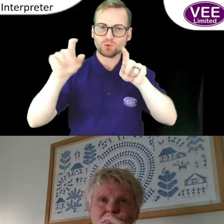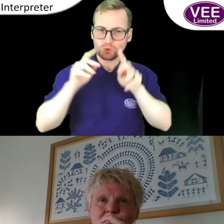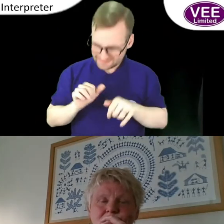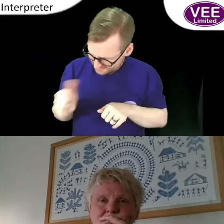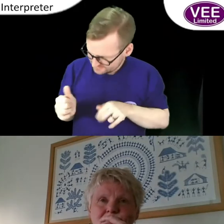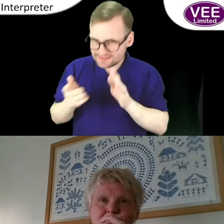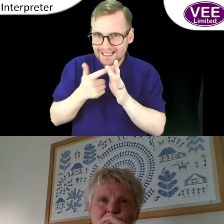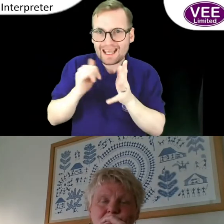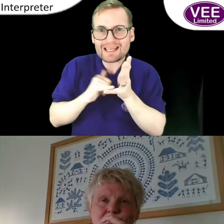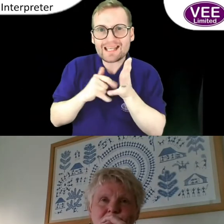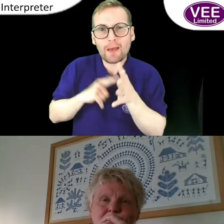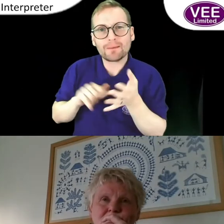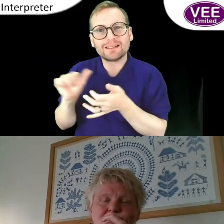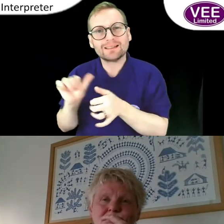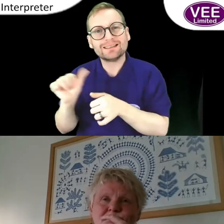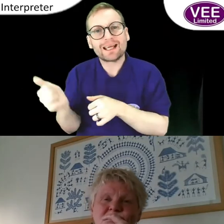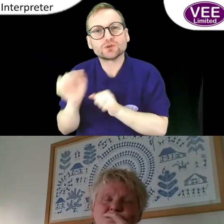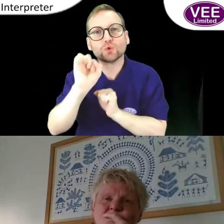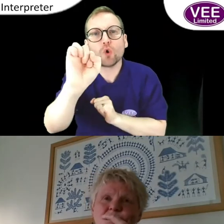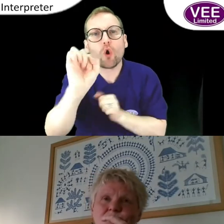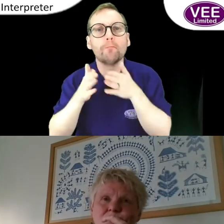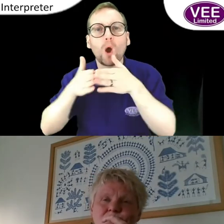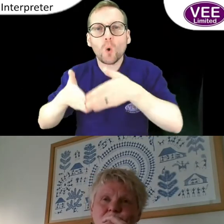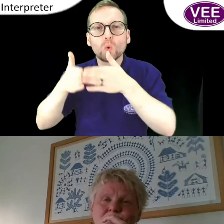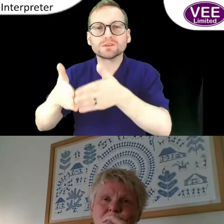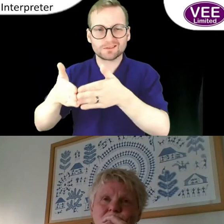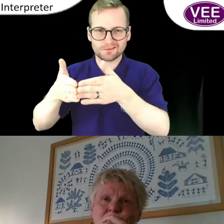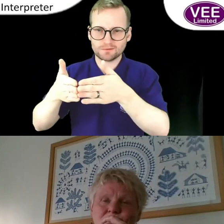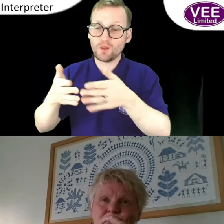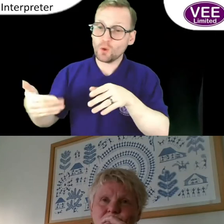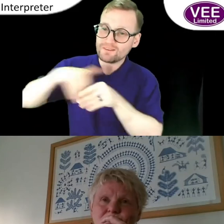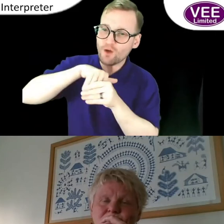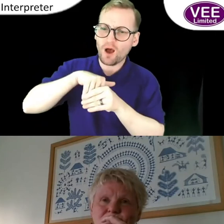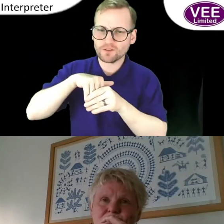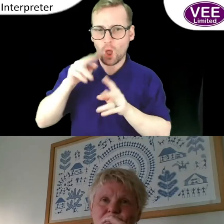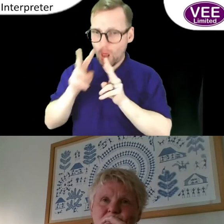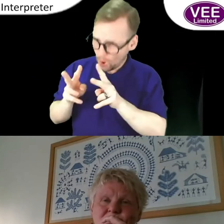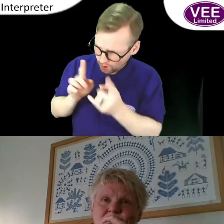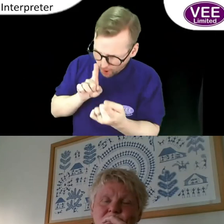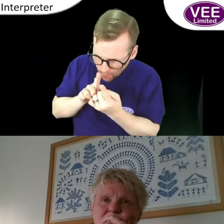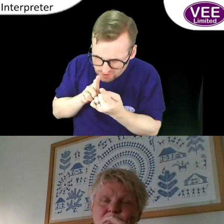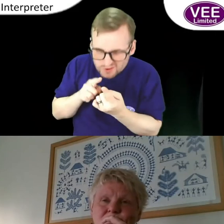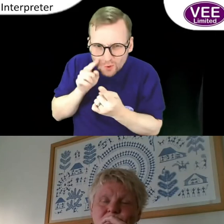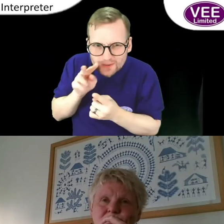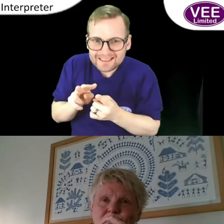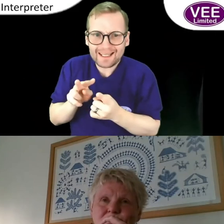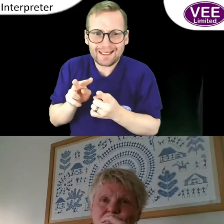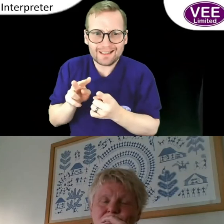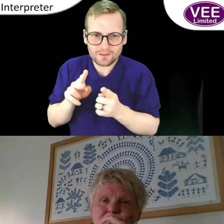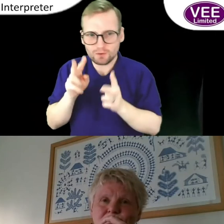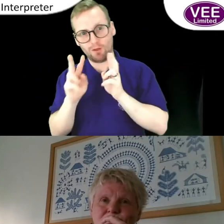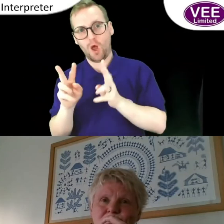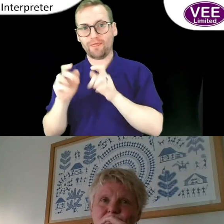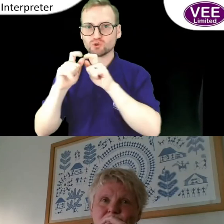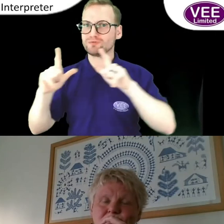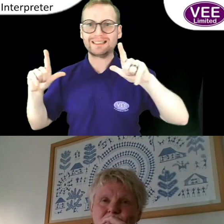Issam. For people who are on the call, do come in and look at them closely, because you really can't appreciate them